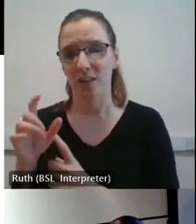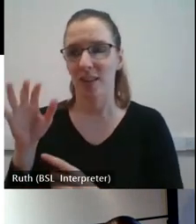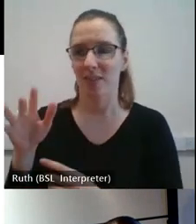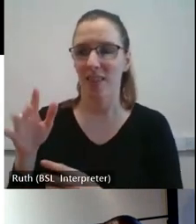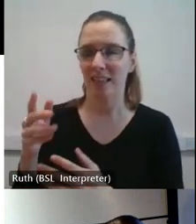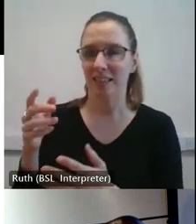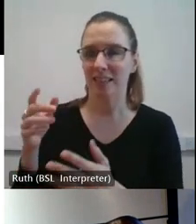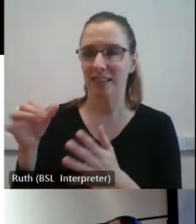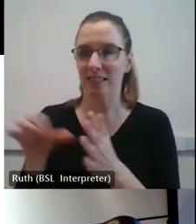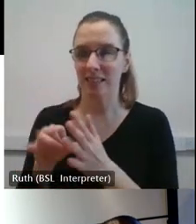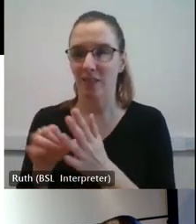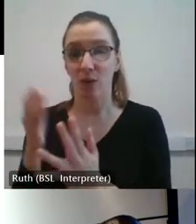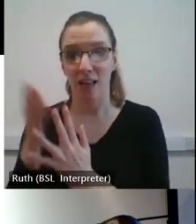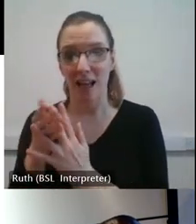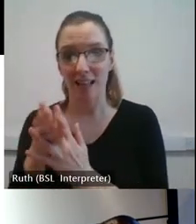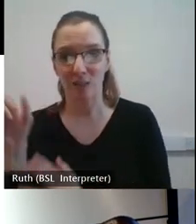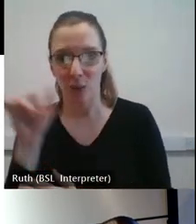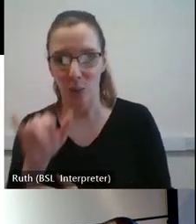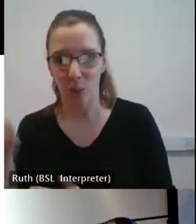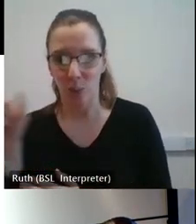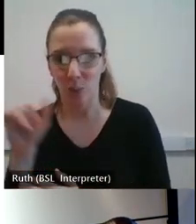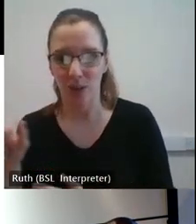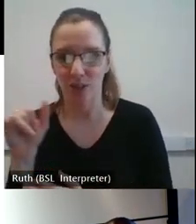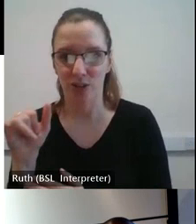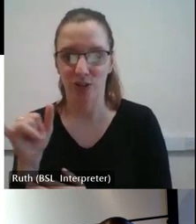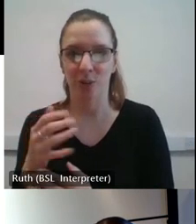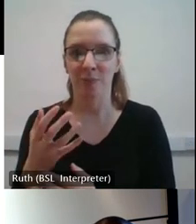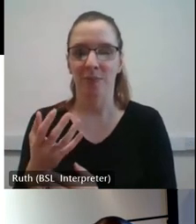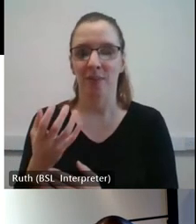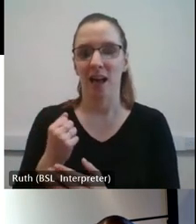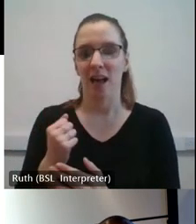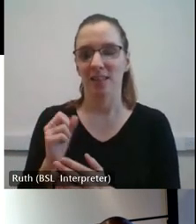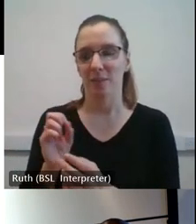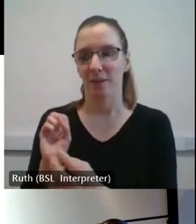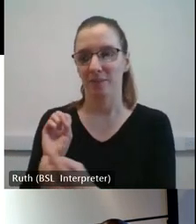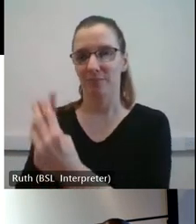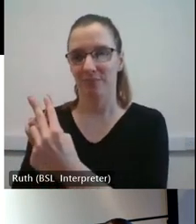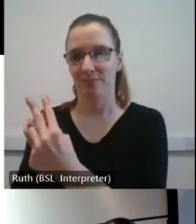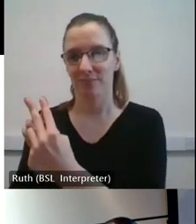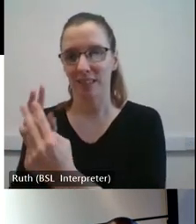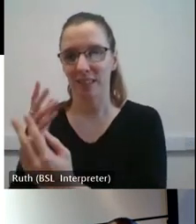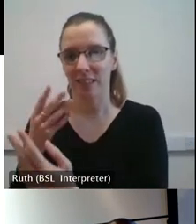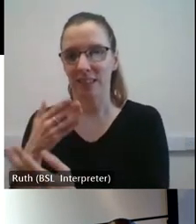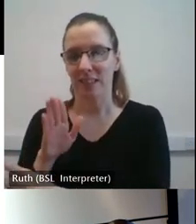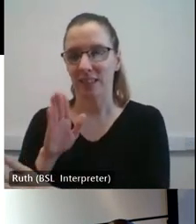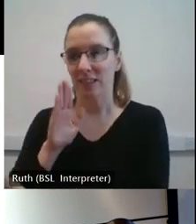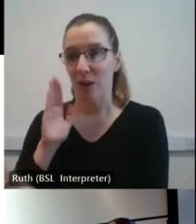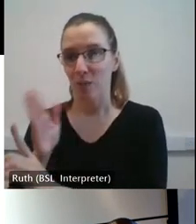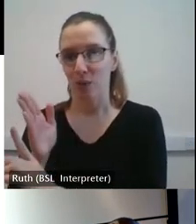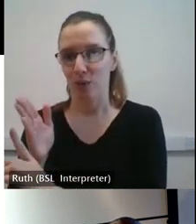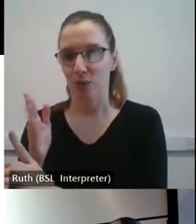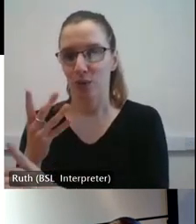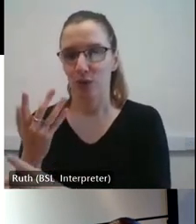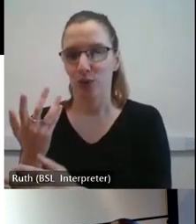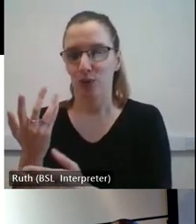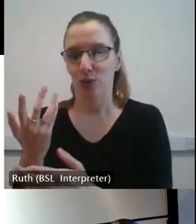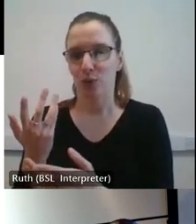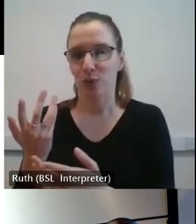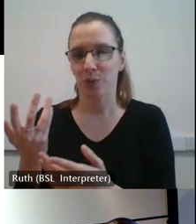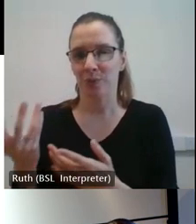access? It has to be a deliberate, intentional approach to really